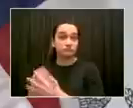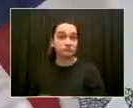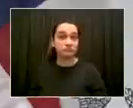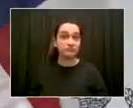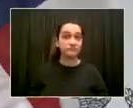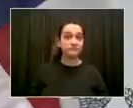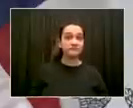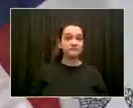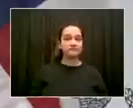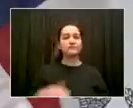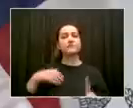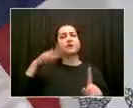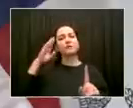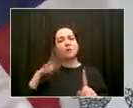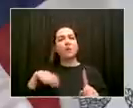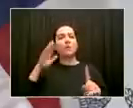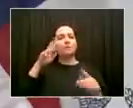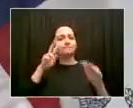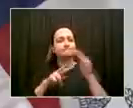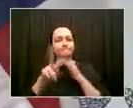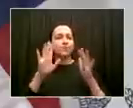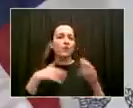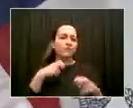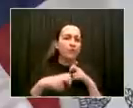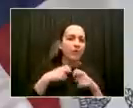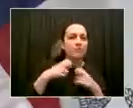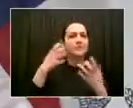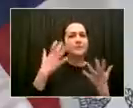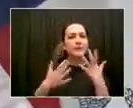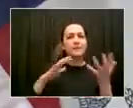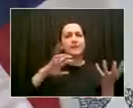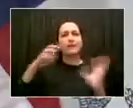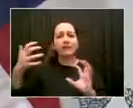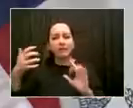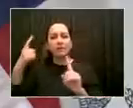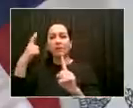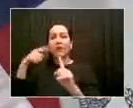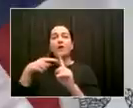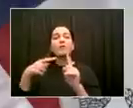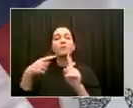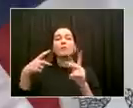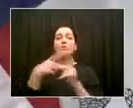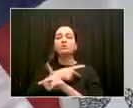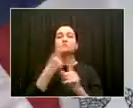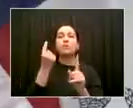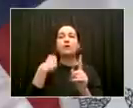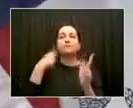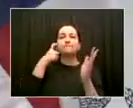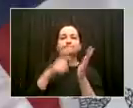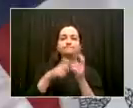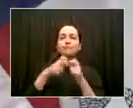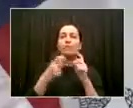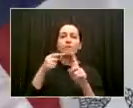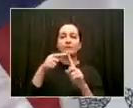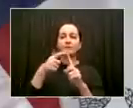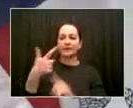at all of the numbers, overall crime decreased in 2020. And the fact